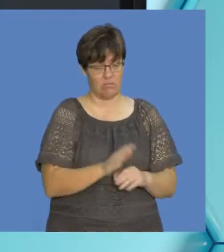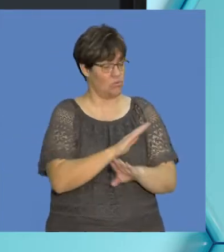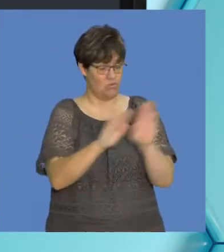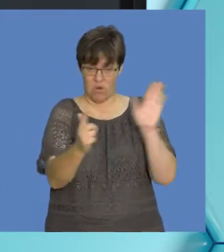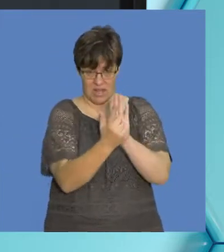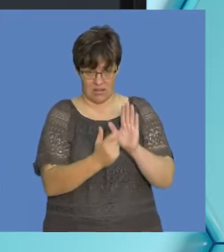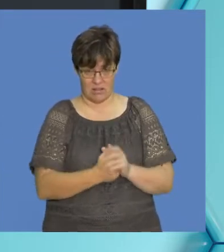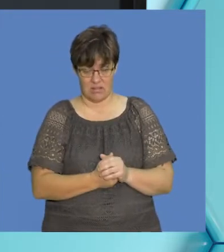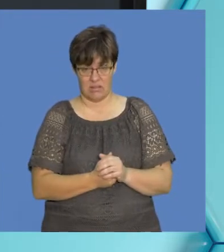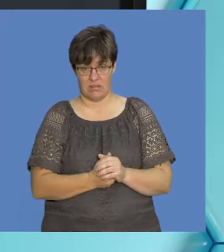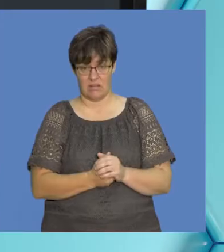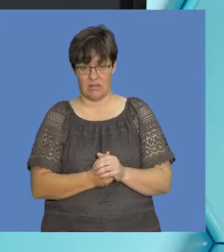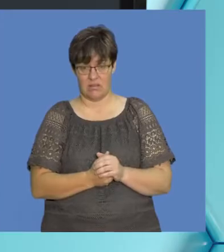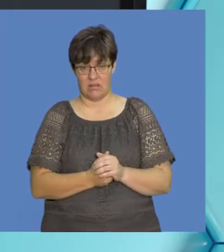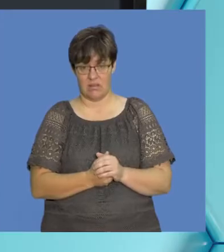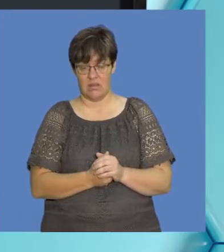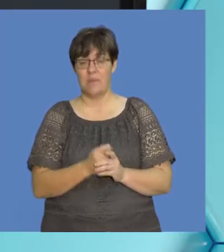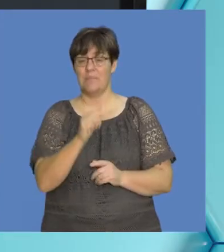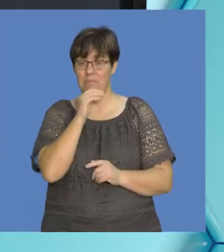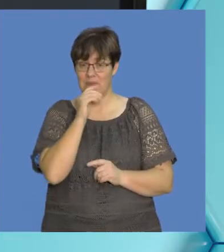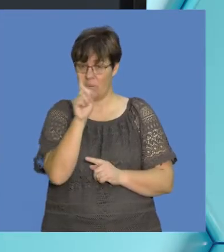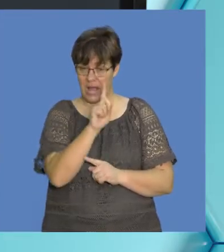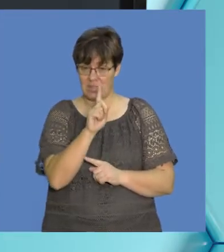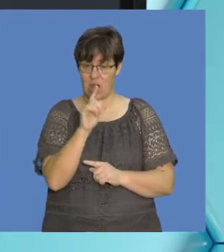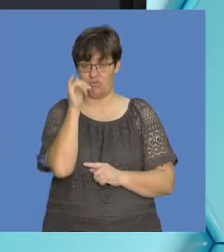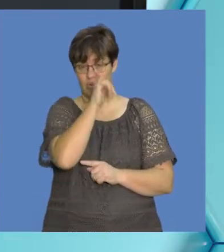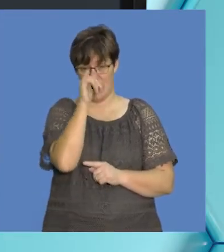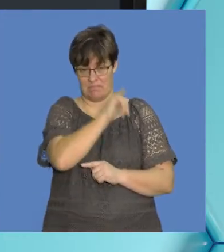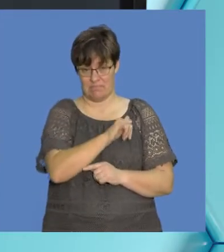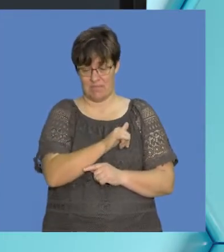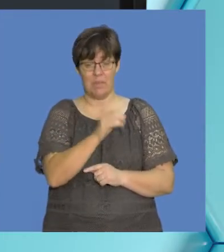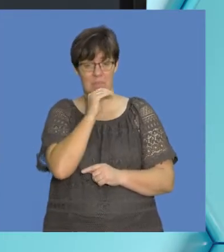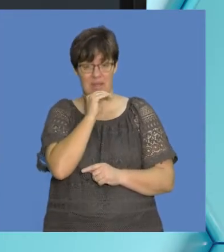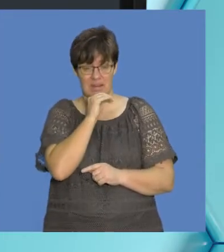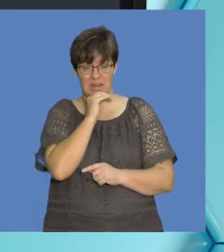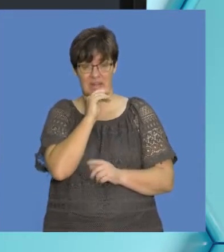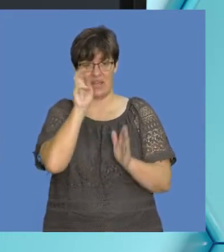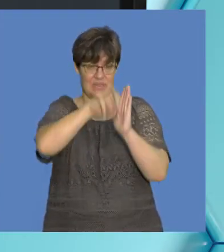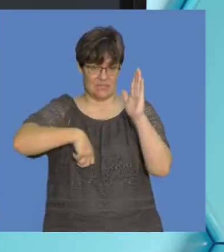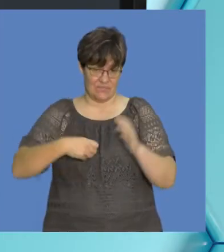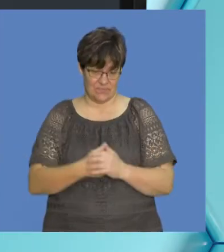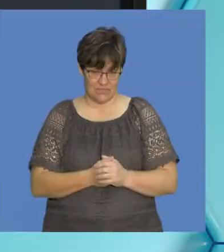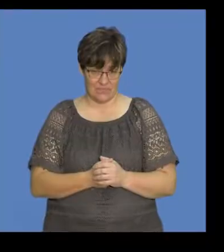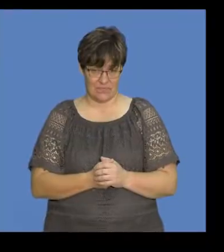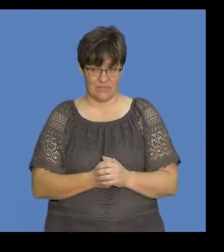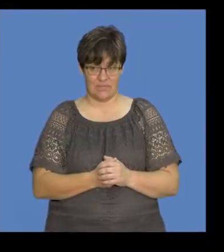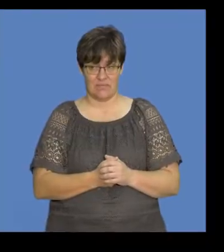illegal. It constitutes a crime and it is theft. Okay, guys?